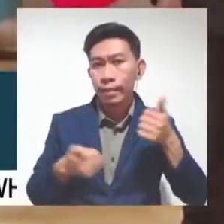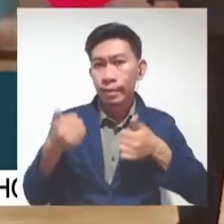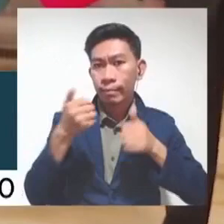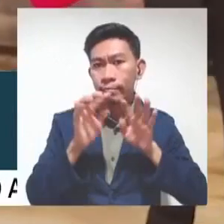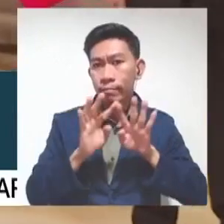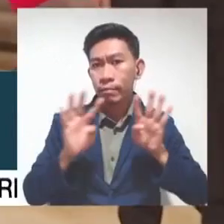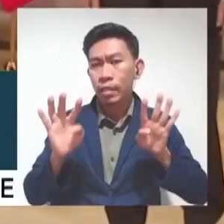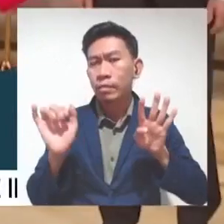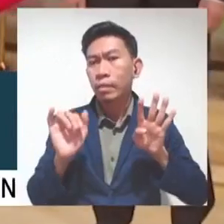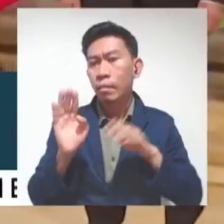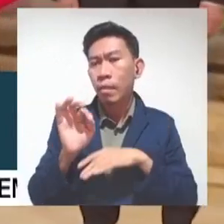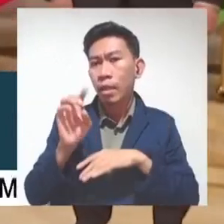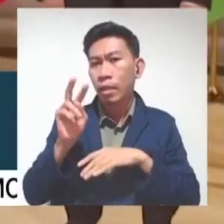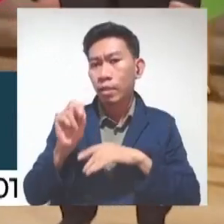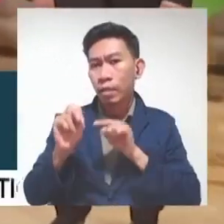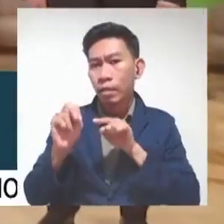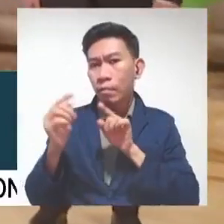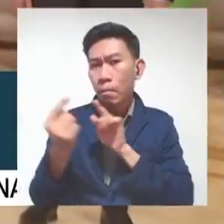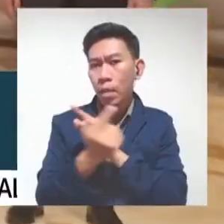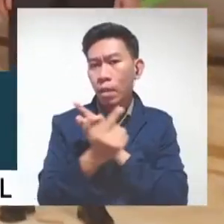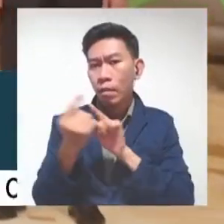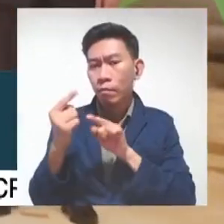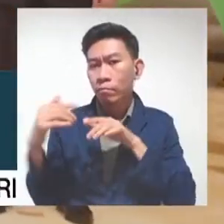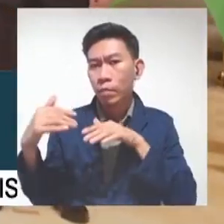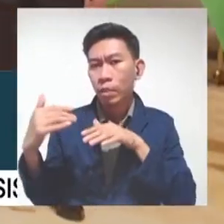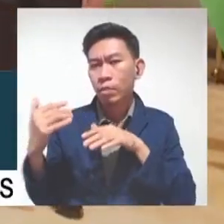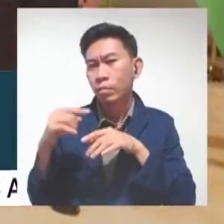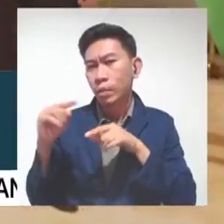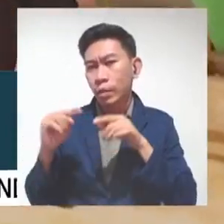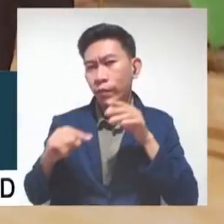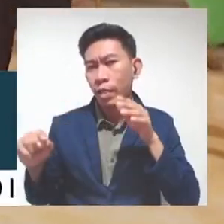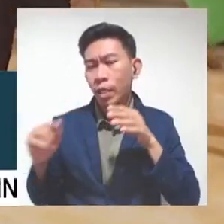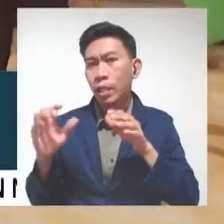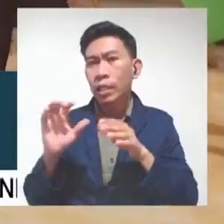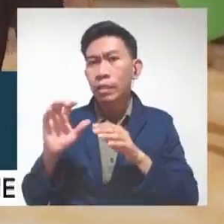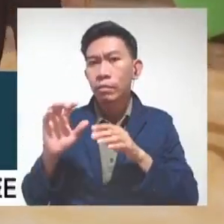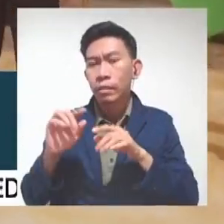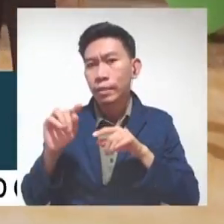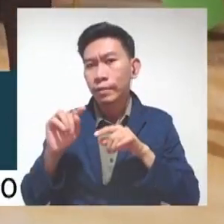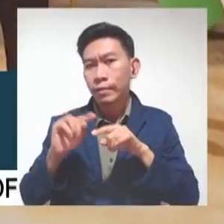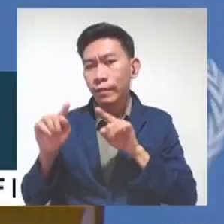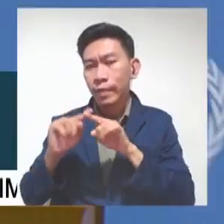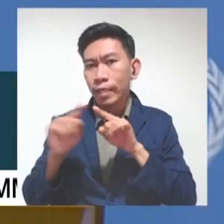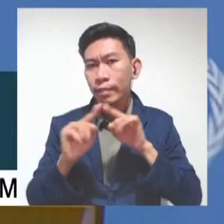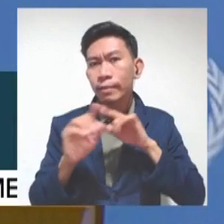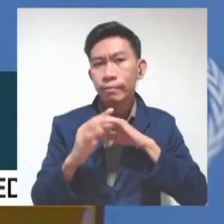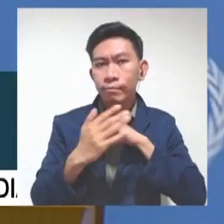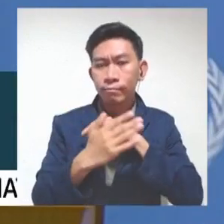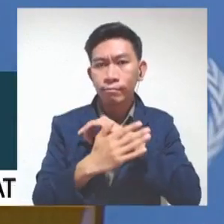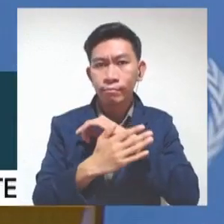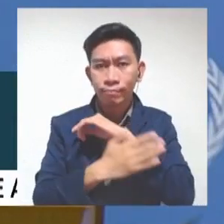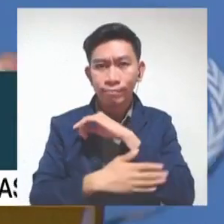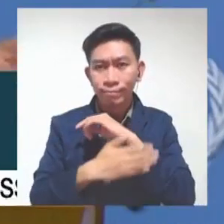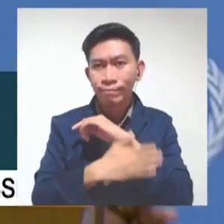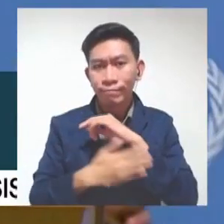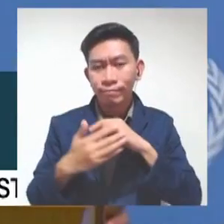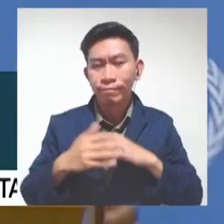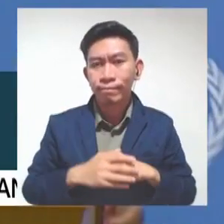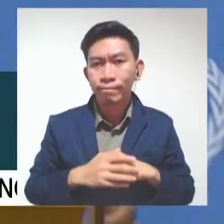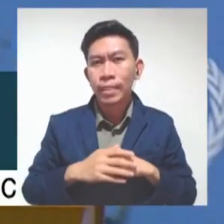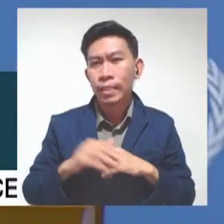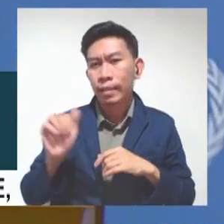to summit with the heads of Kazakhstan, Kyrgyzstan, Tajikistan, Turkmenistan, and Uzbekistan. We don't see this